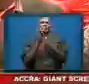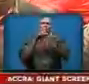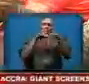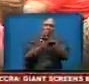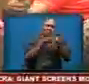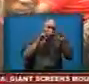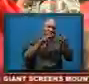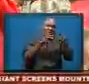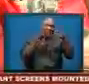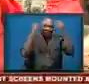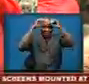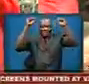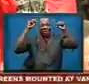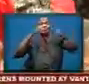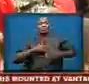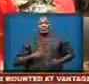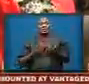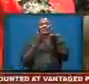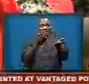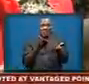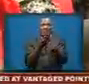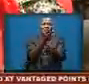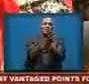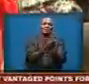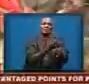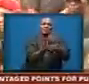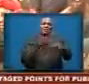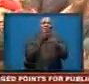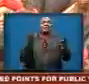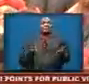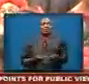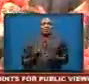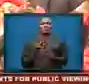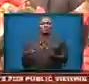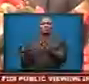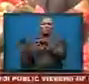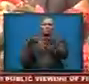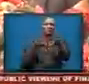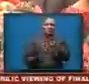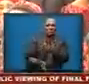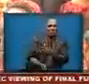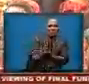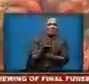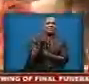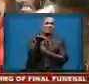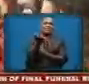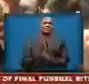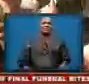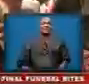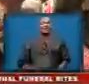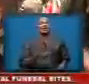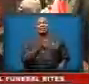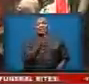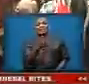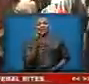witness the remains of the late President being conveyed to the Independence Square came to the State House in their numbers. Others